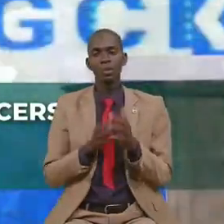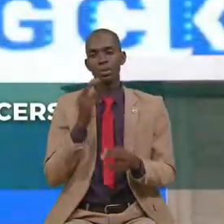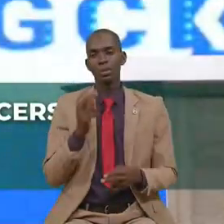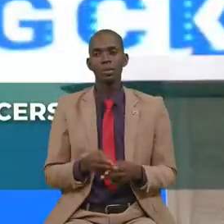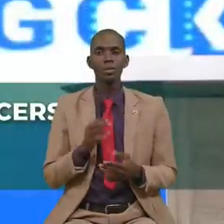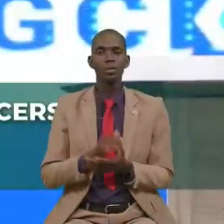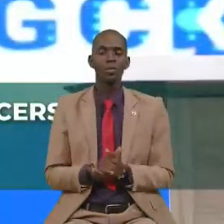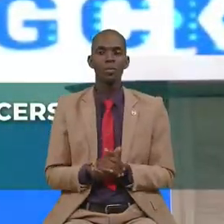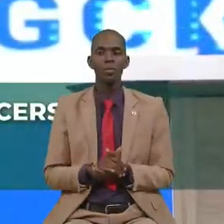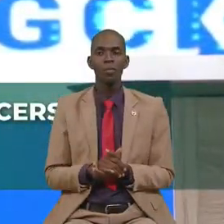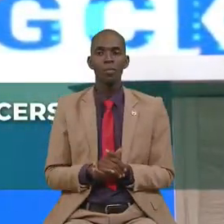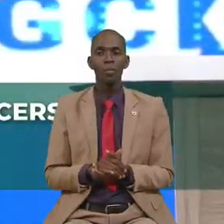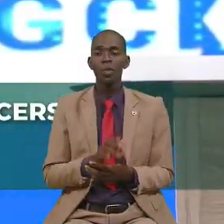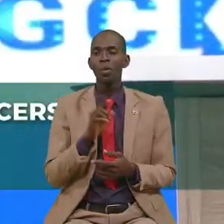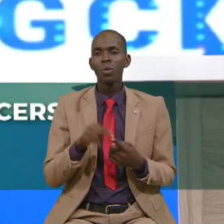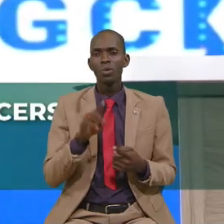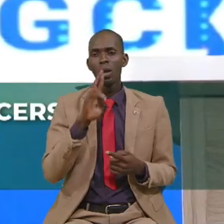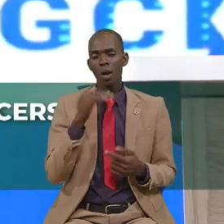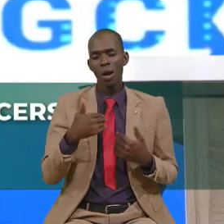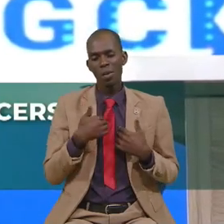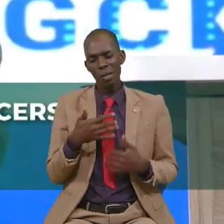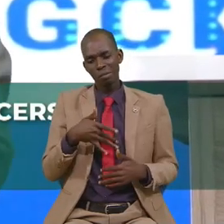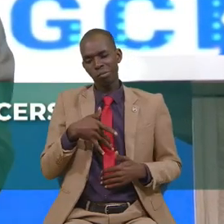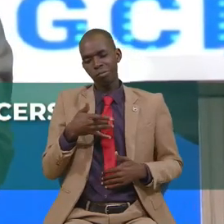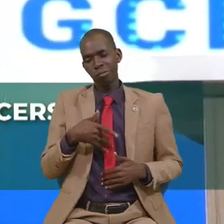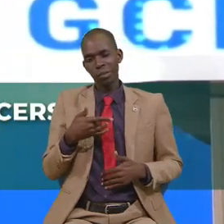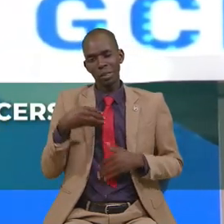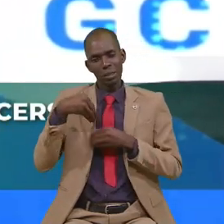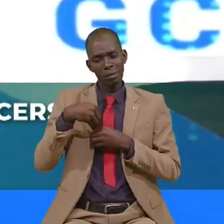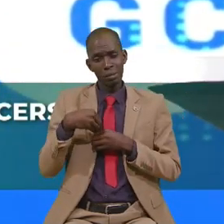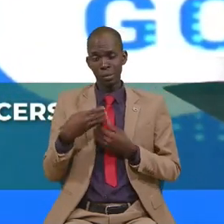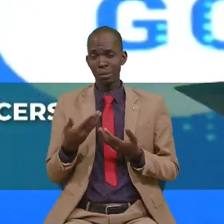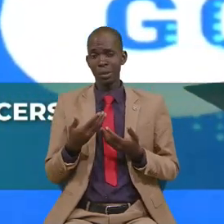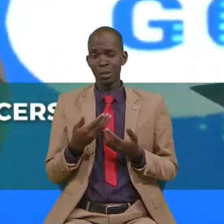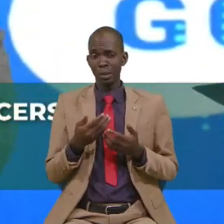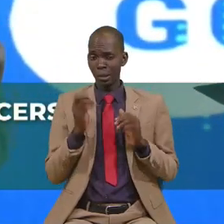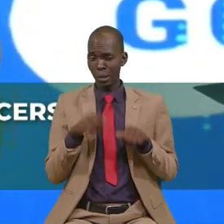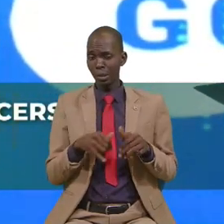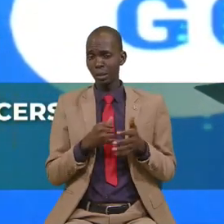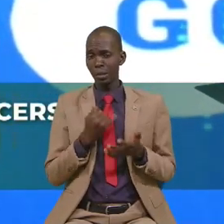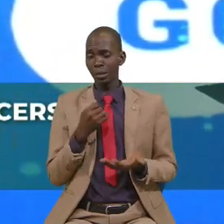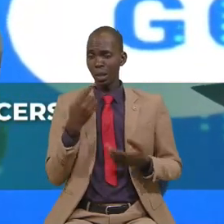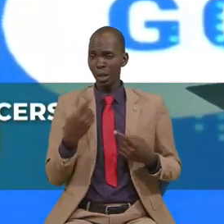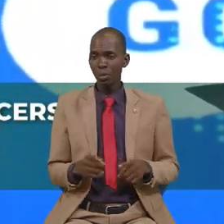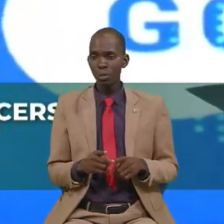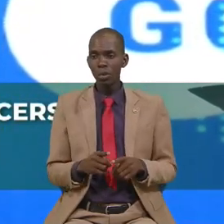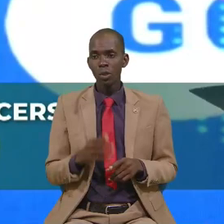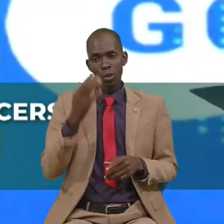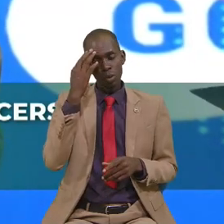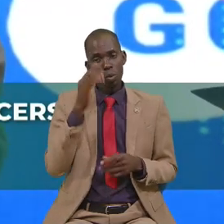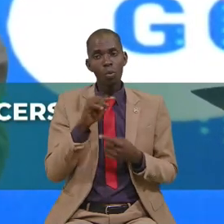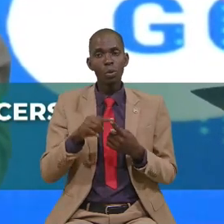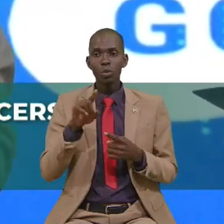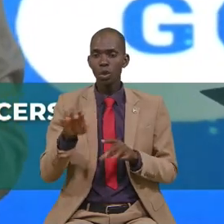Even when you're having a feeling inside you, can this happen? You know, when you're doing something you have